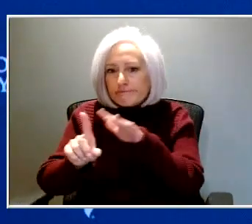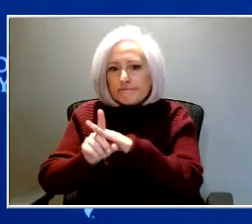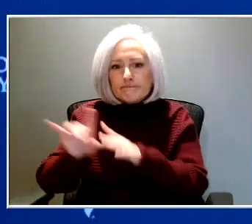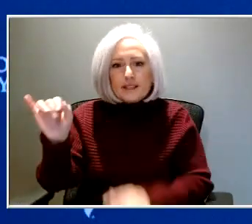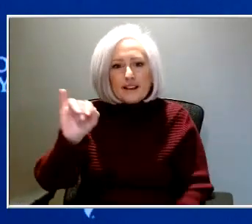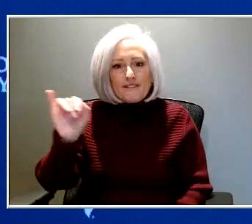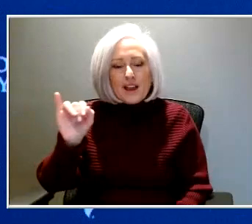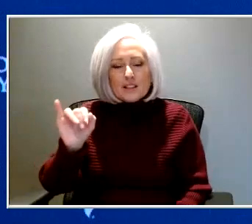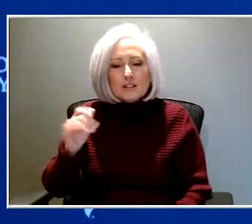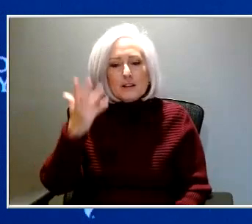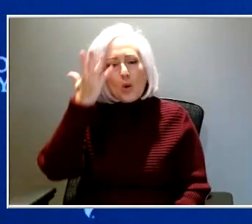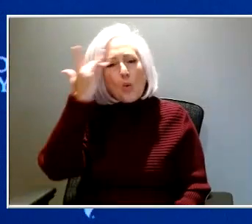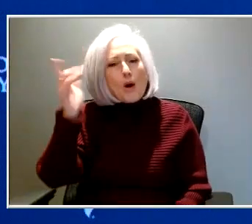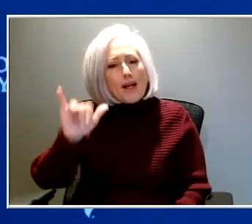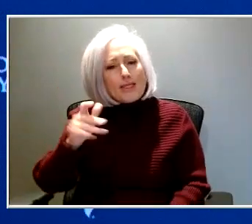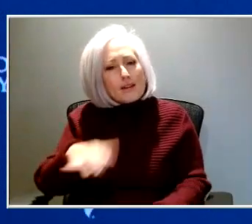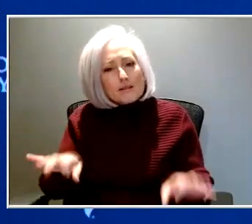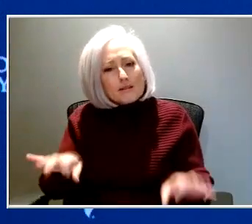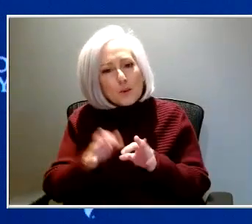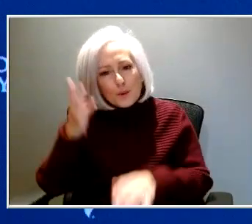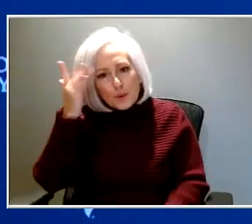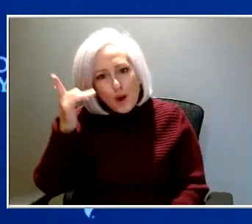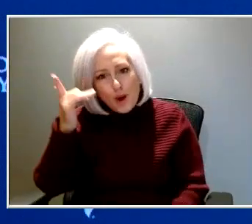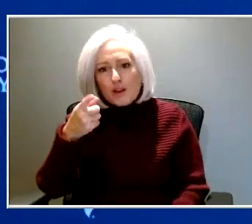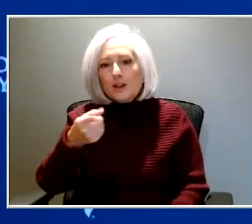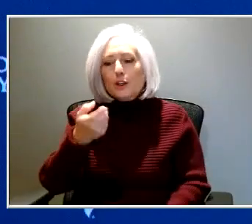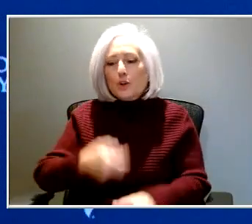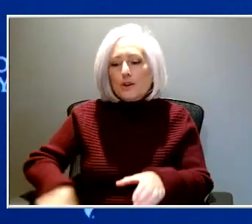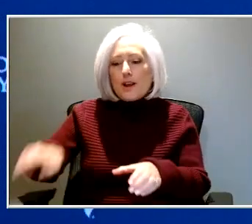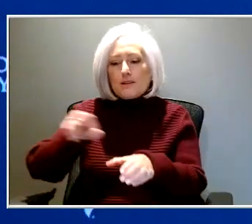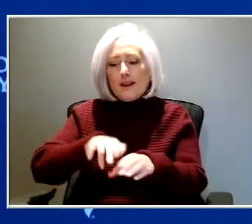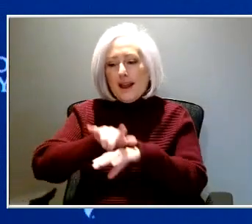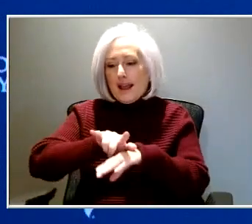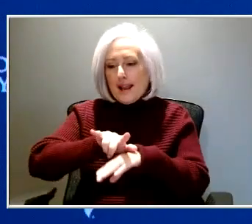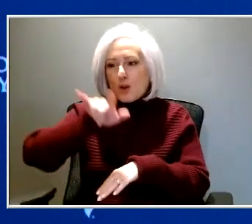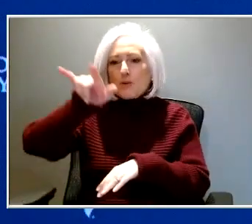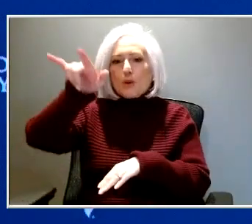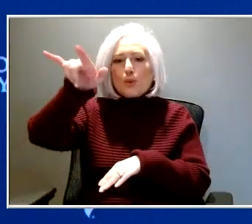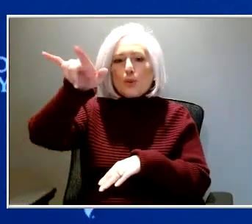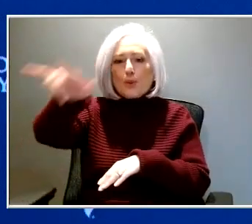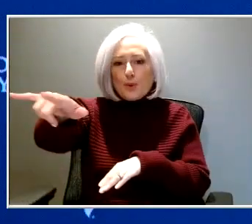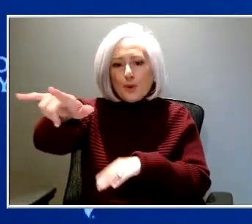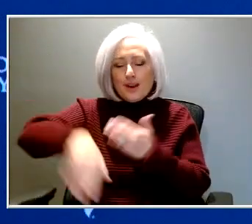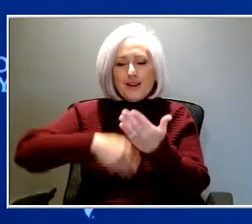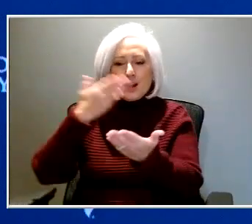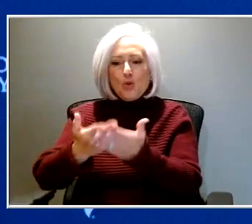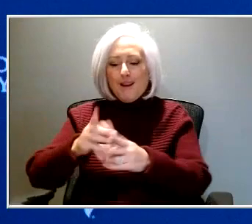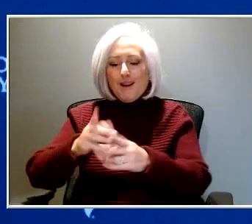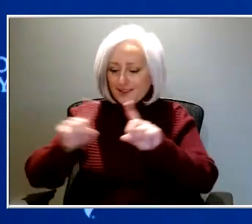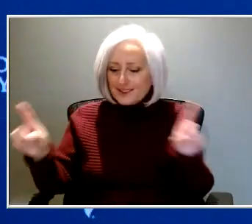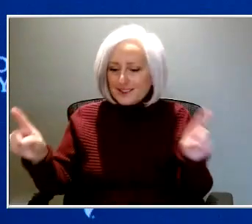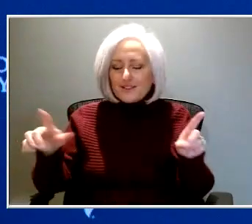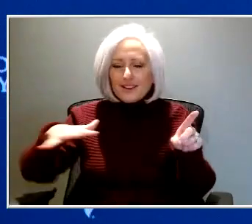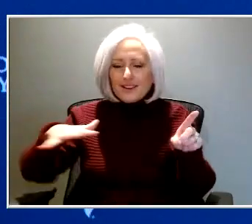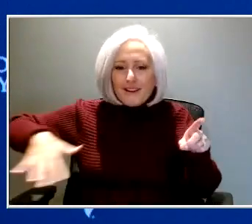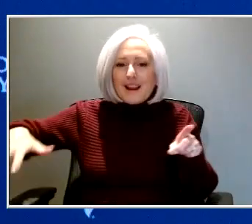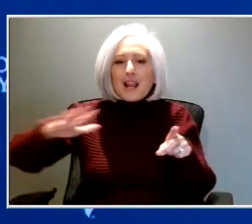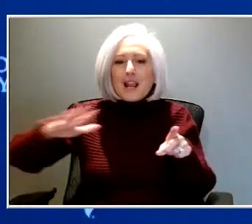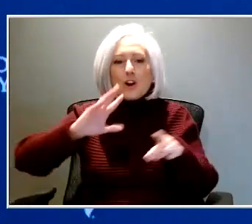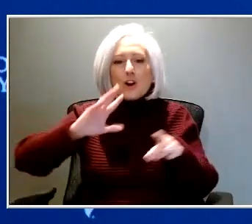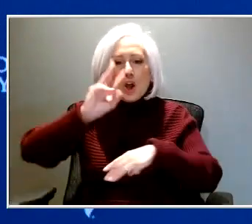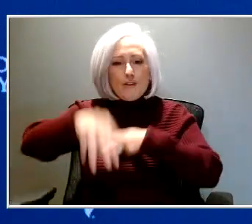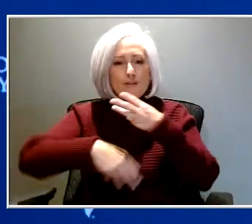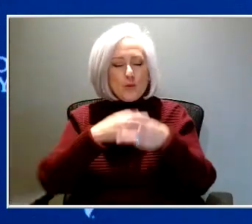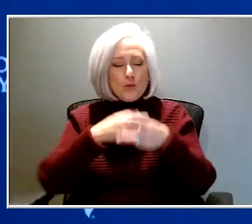is the fact that you can really get on an airplane and in a few hours be in a total different part of the world. And obviously, if